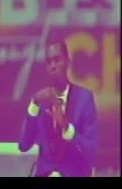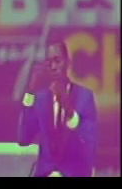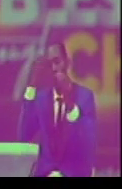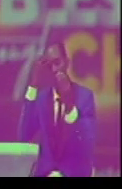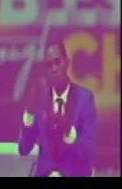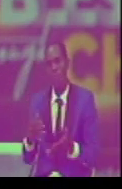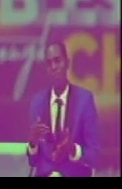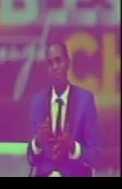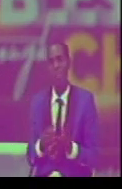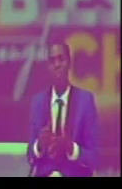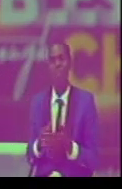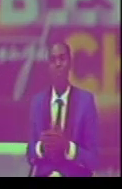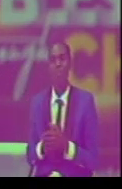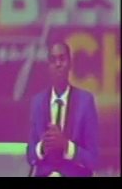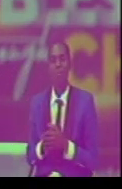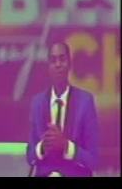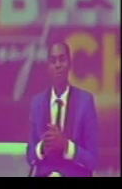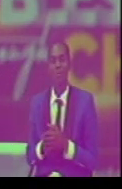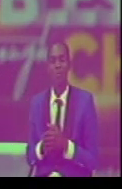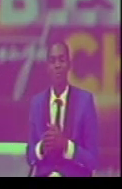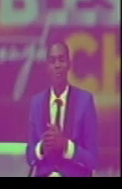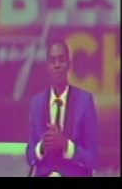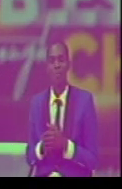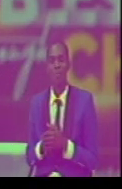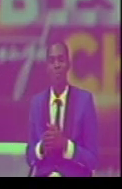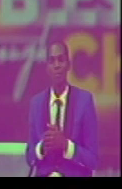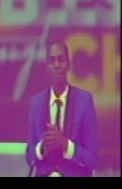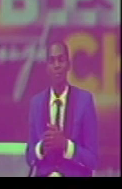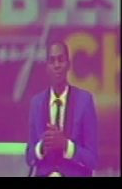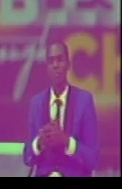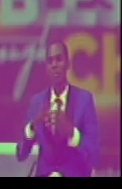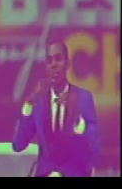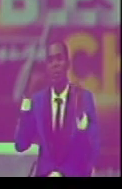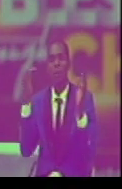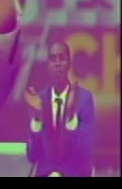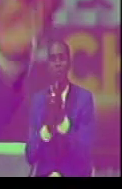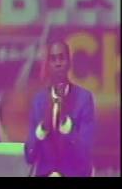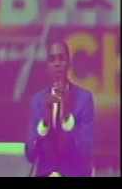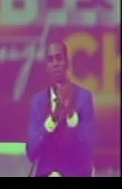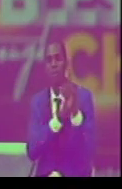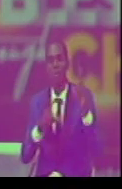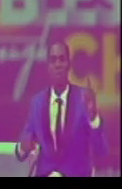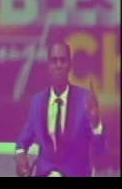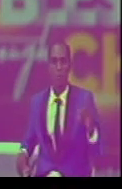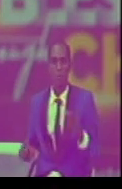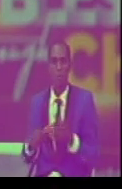who publicize. Let's listen to the next person now.